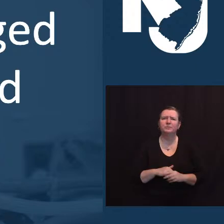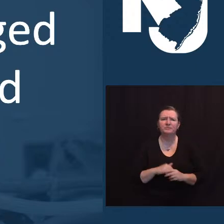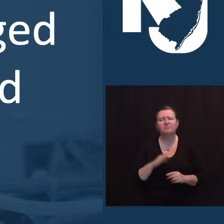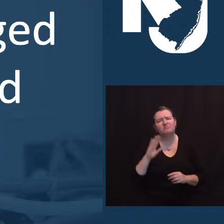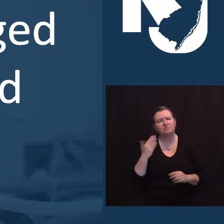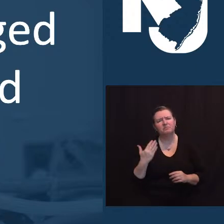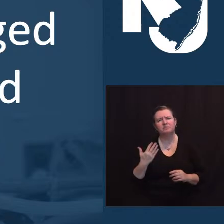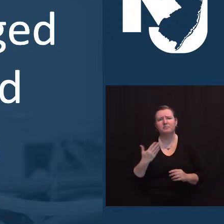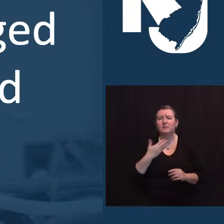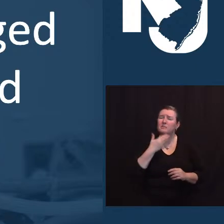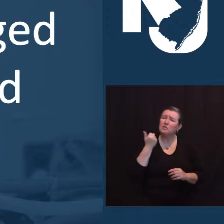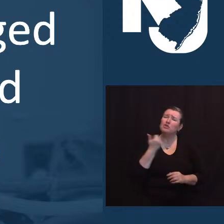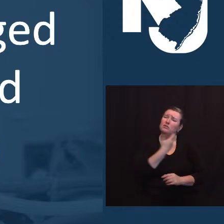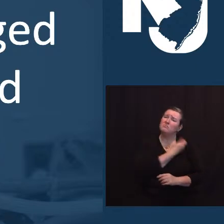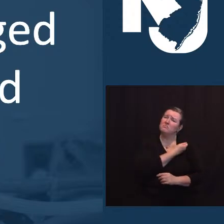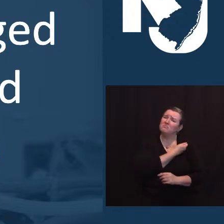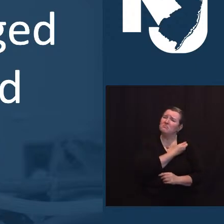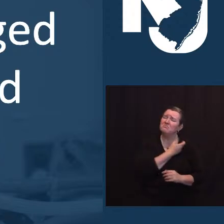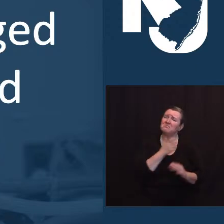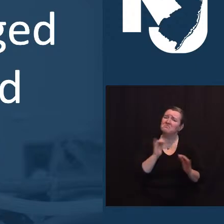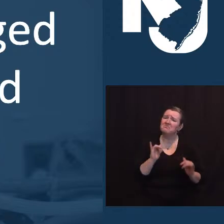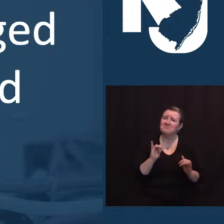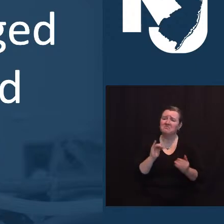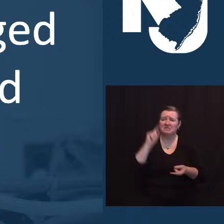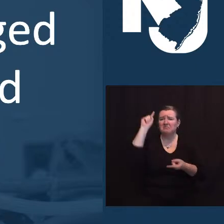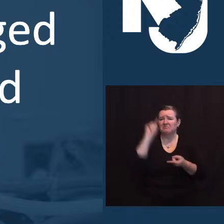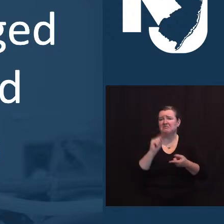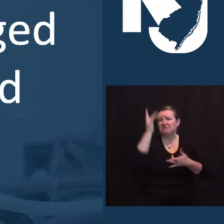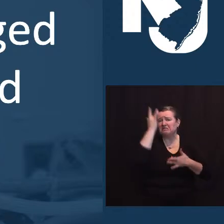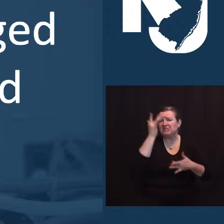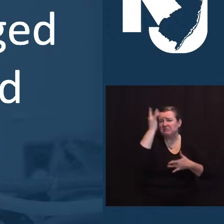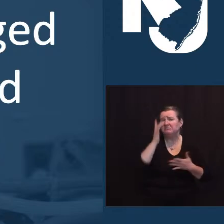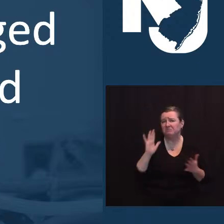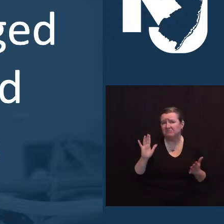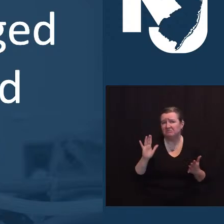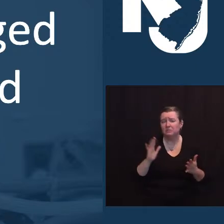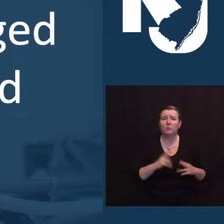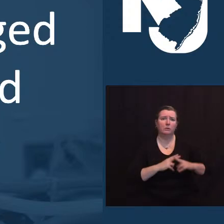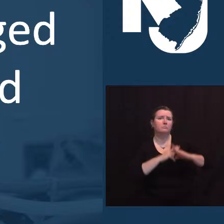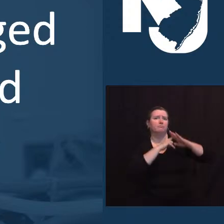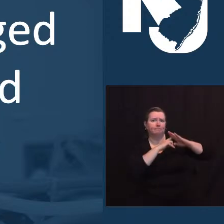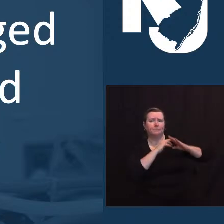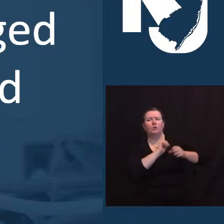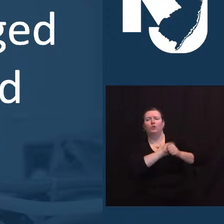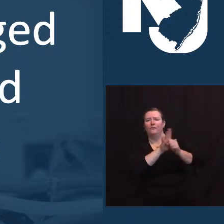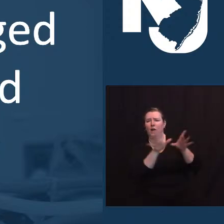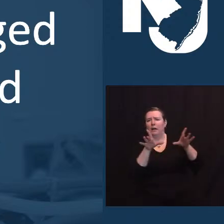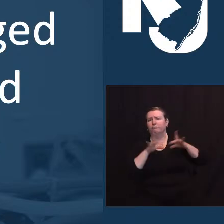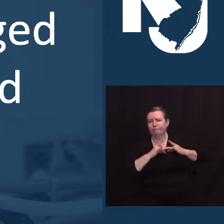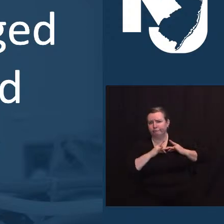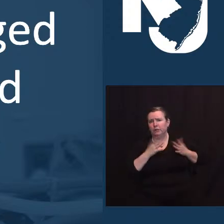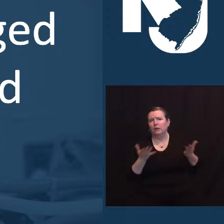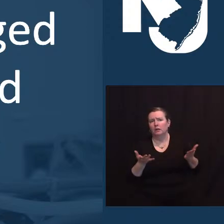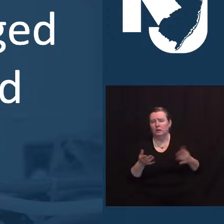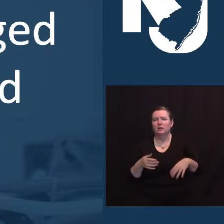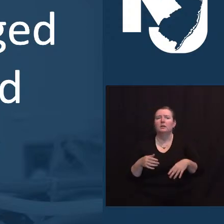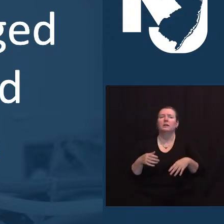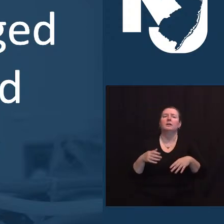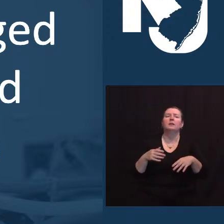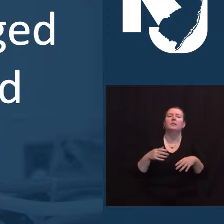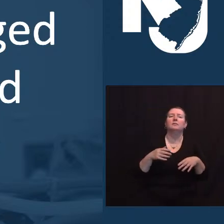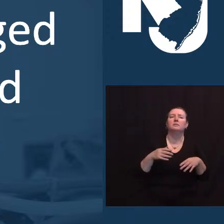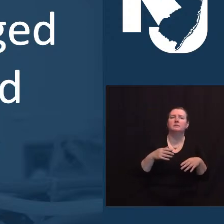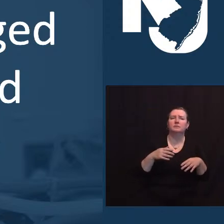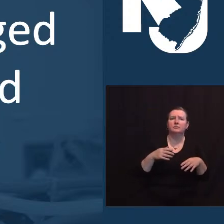while in a range for preventing you from getting COVID, are all, at least as of the current